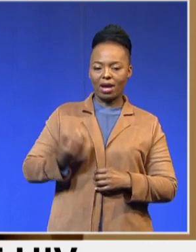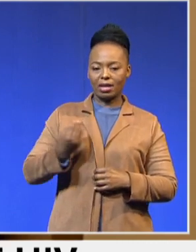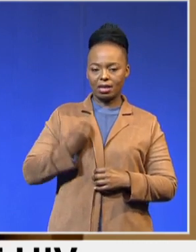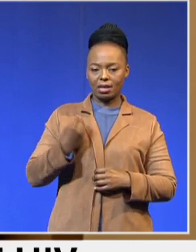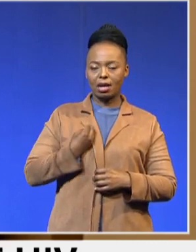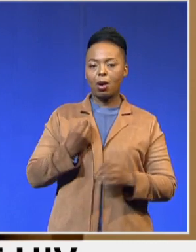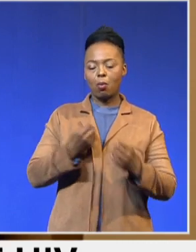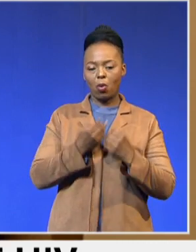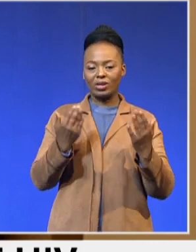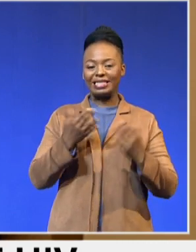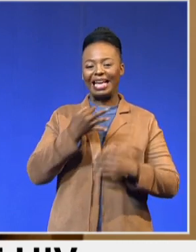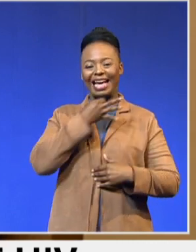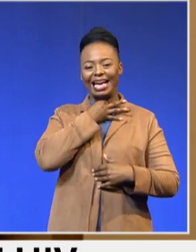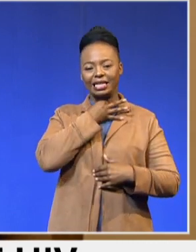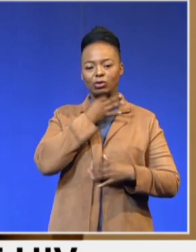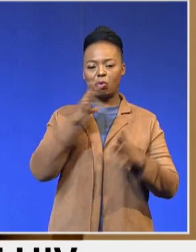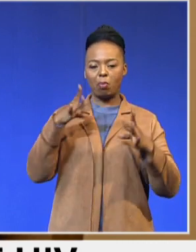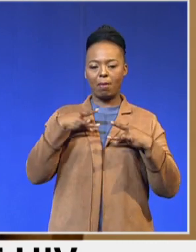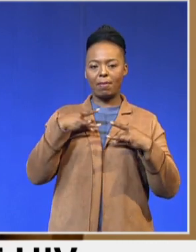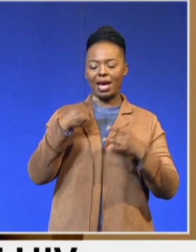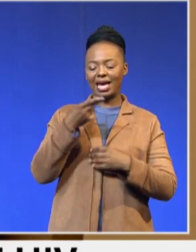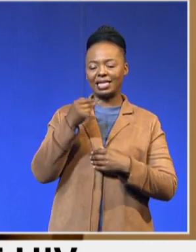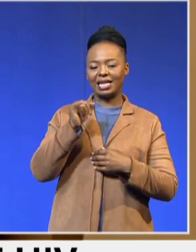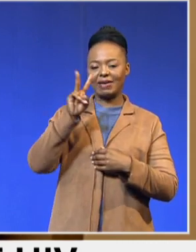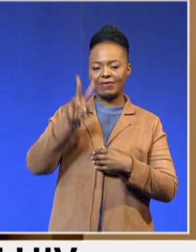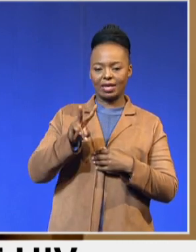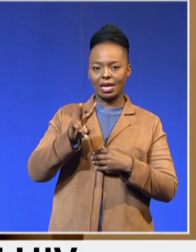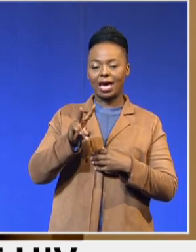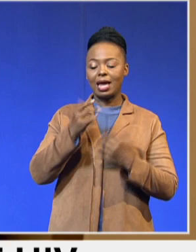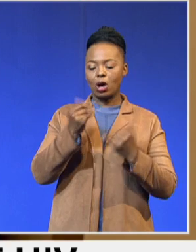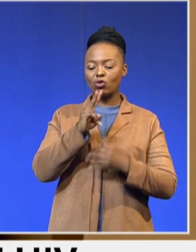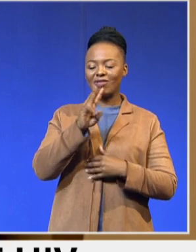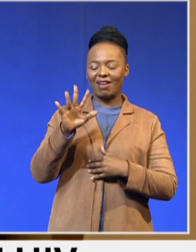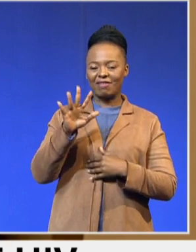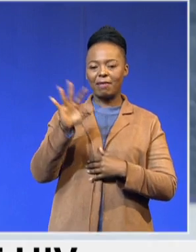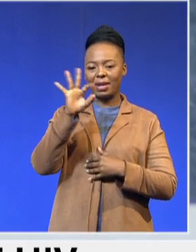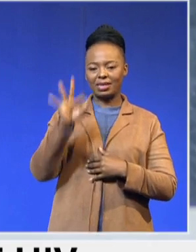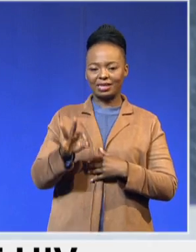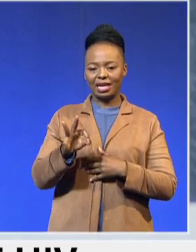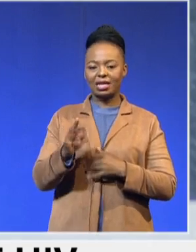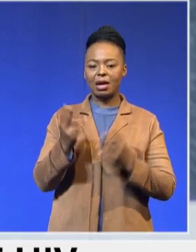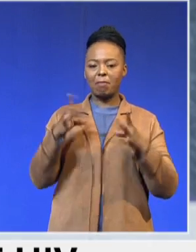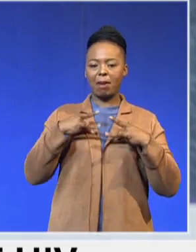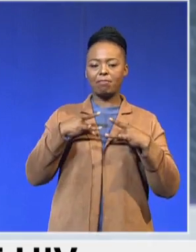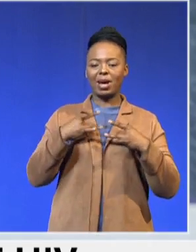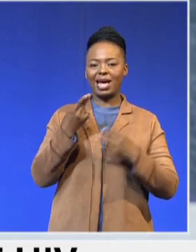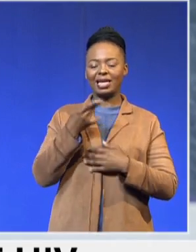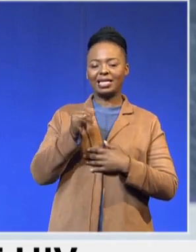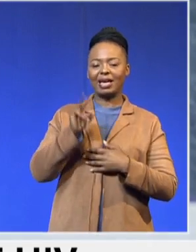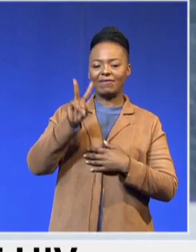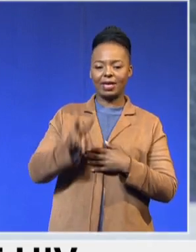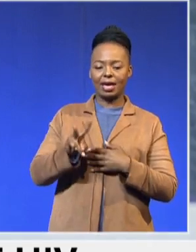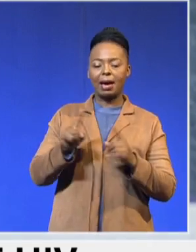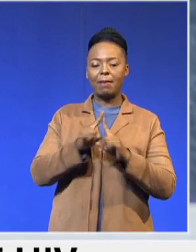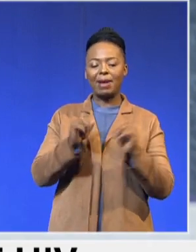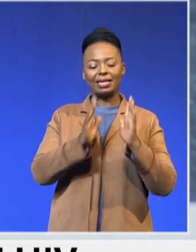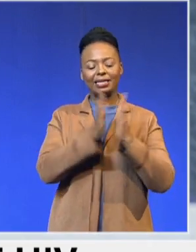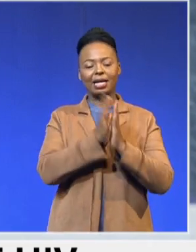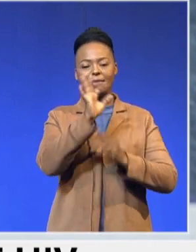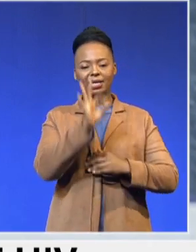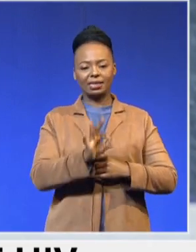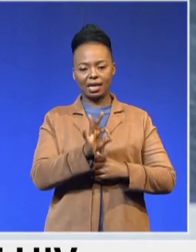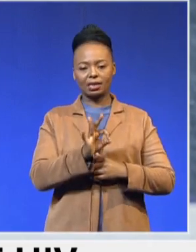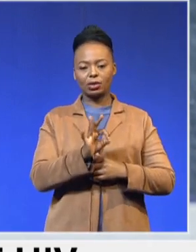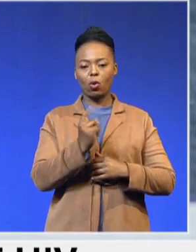HIV. They currently represent 25% of new HIV infections, but account for only 10% of the